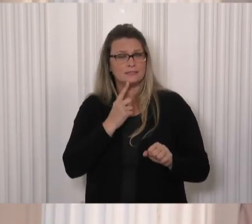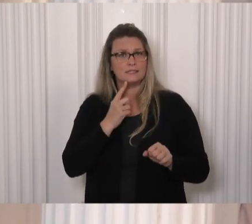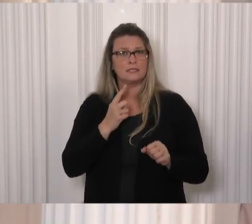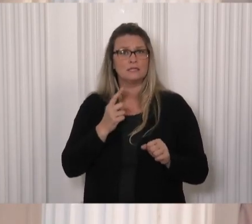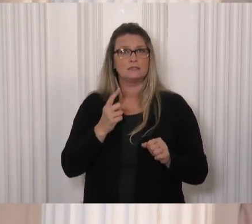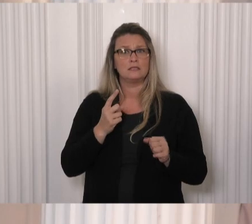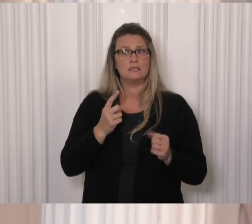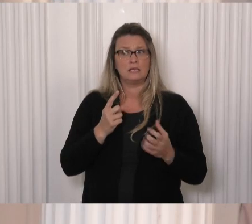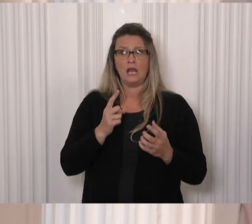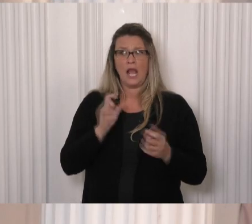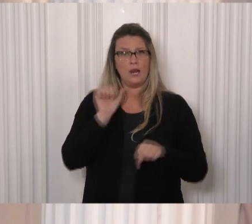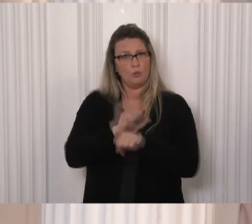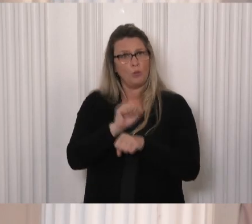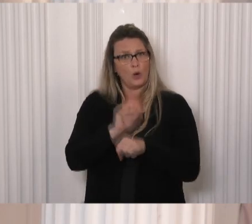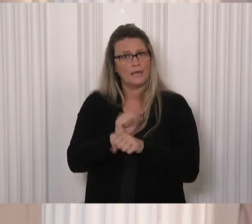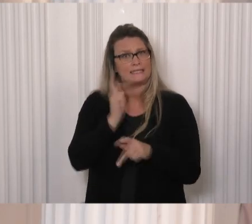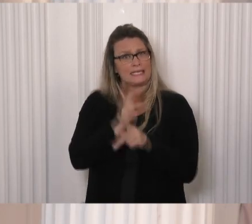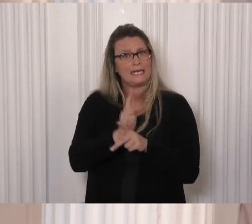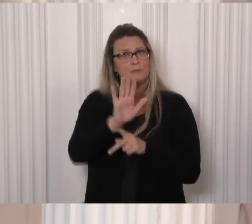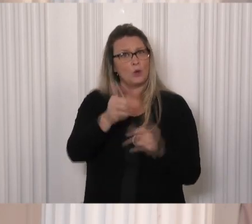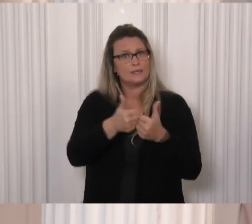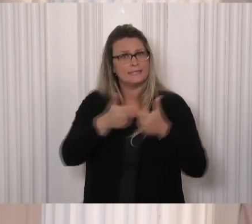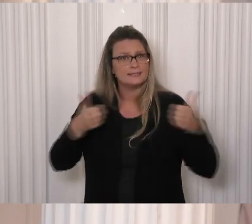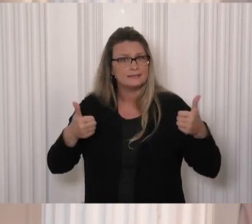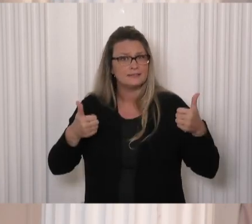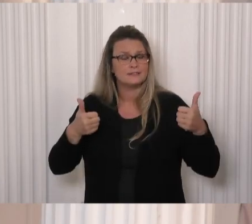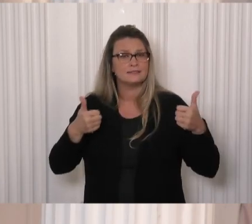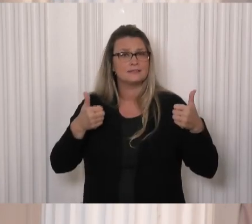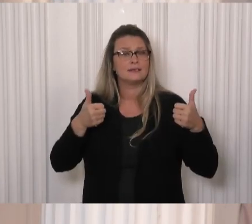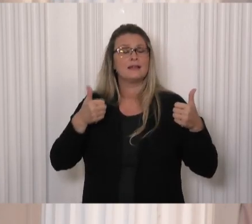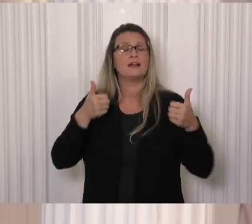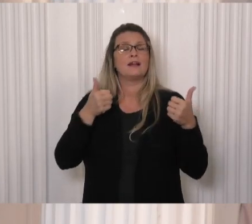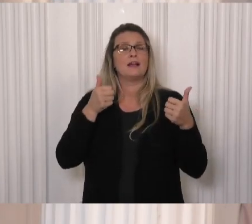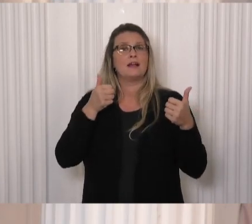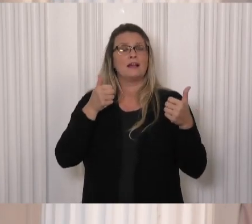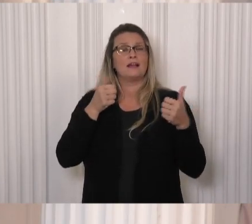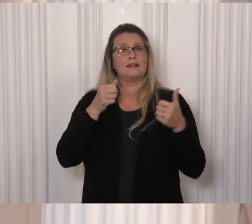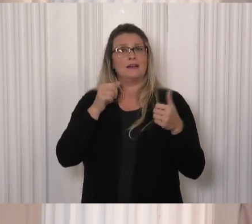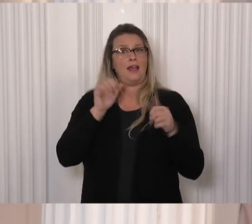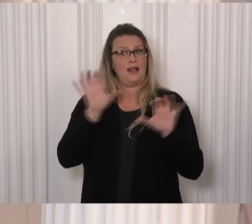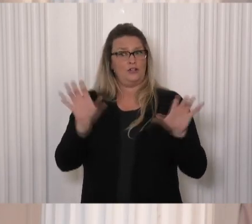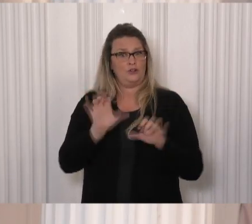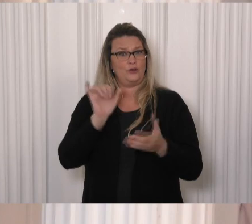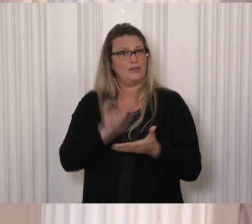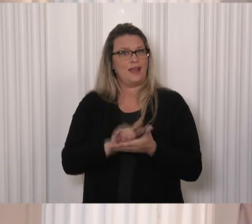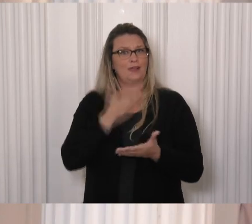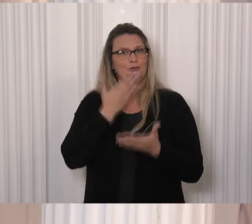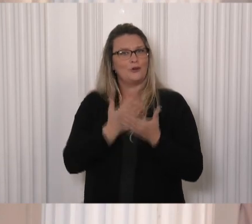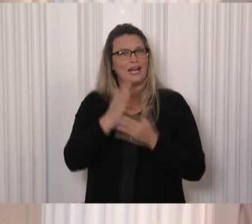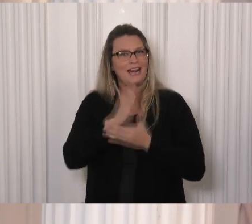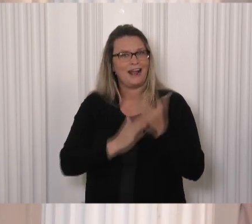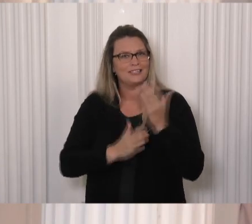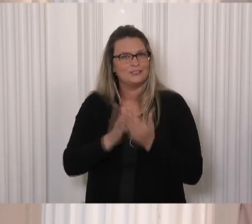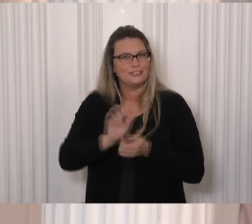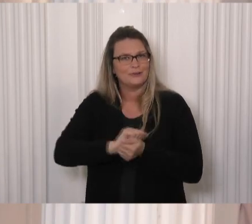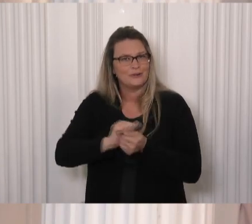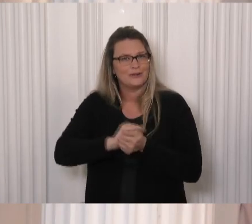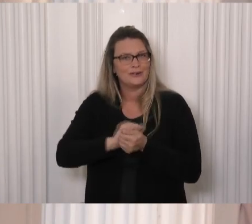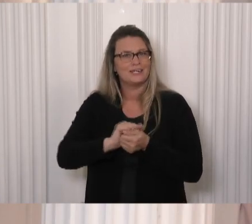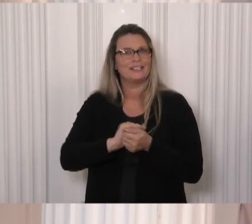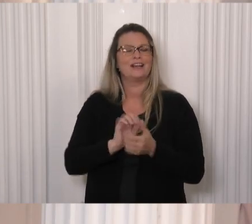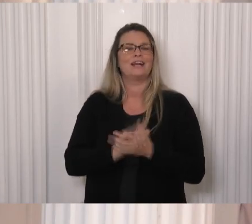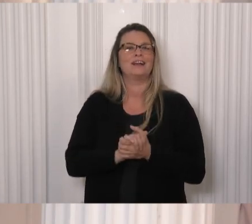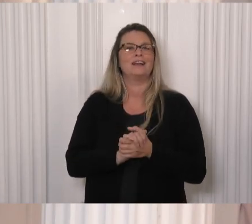to both keep that physical distance among ourselves, apart from ourselves, to do that good hand hygiene and environmental